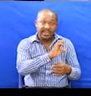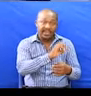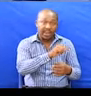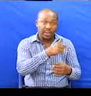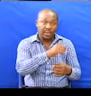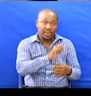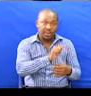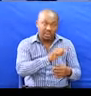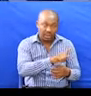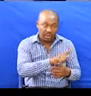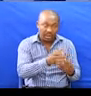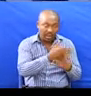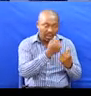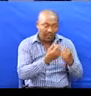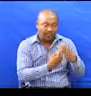by the body.